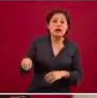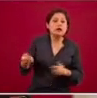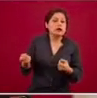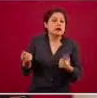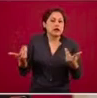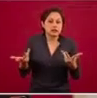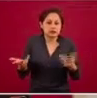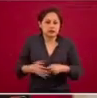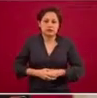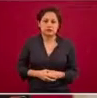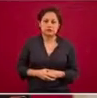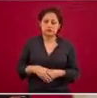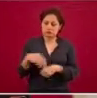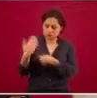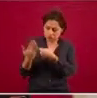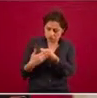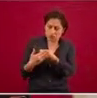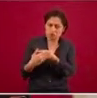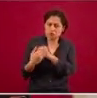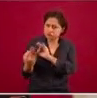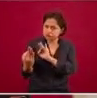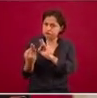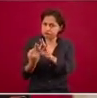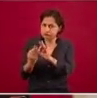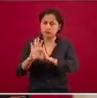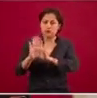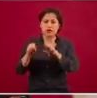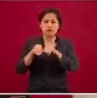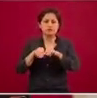these unfortunate losses. And